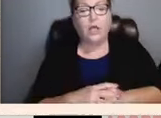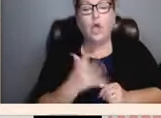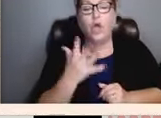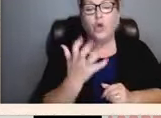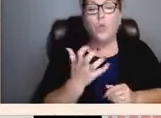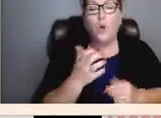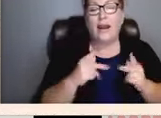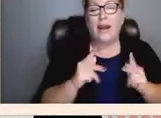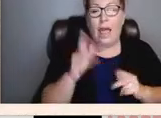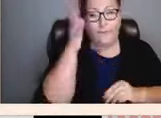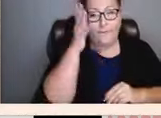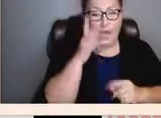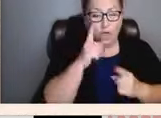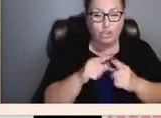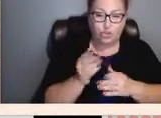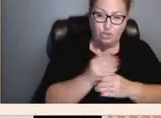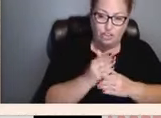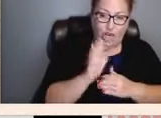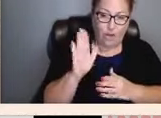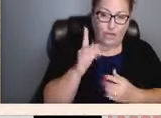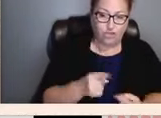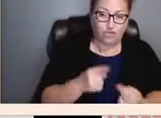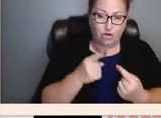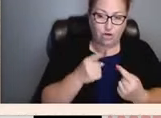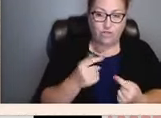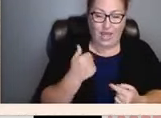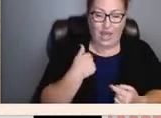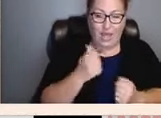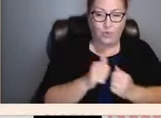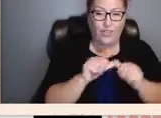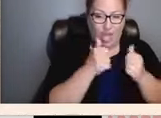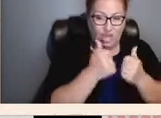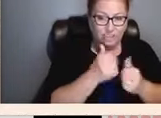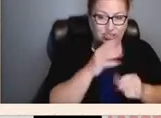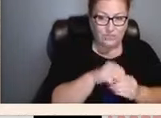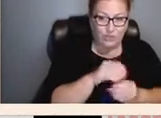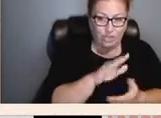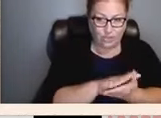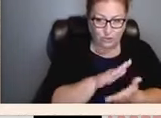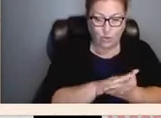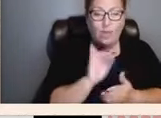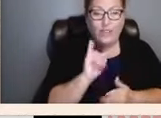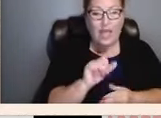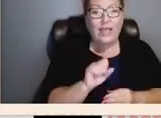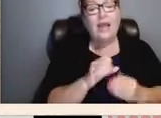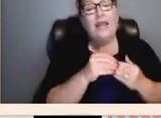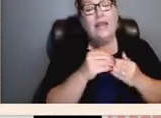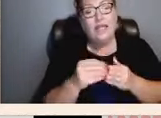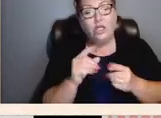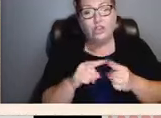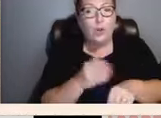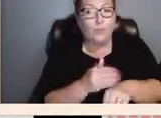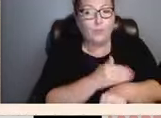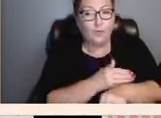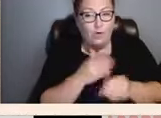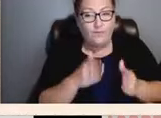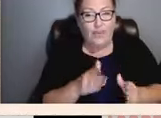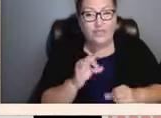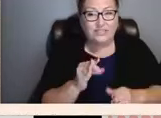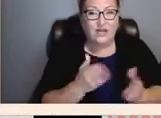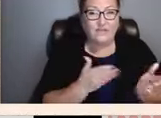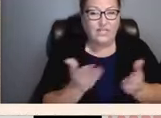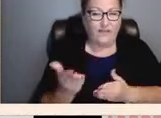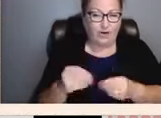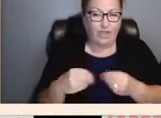to share the struggles they've had with agencies and schools. This can lead to improved methods of delivering services. You